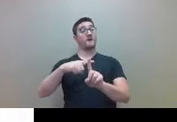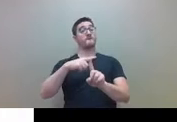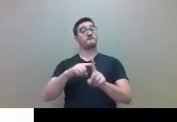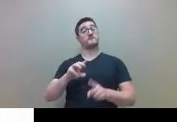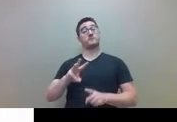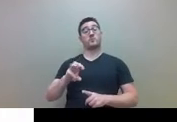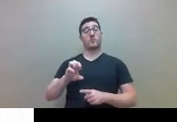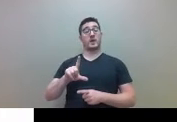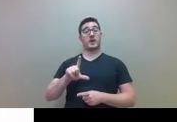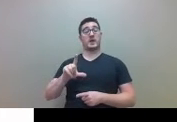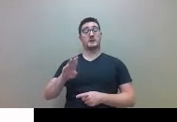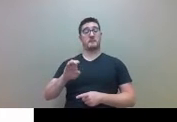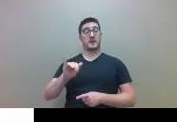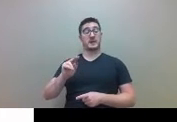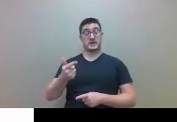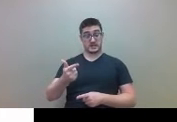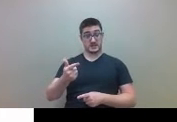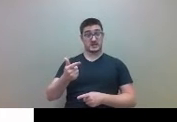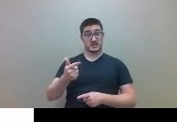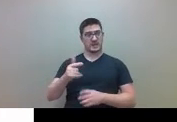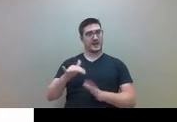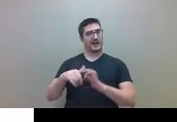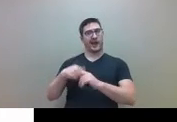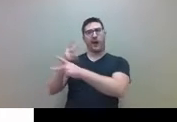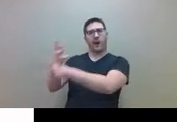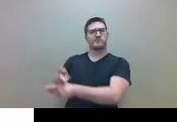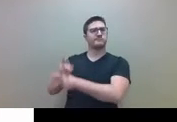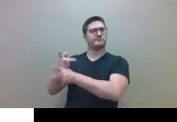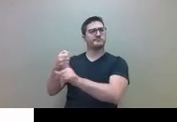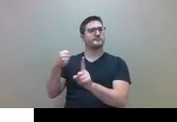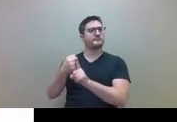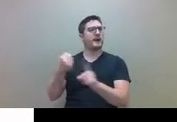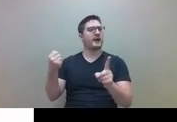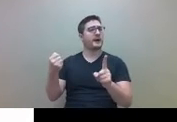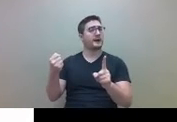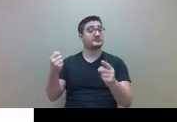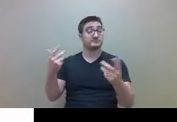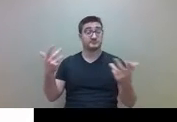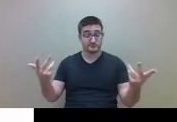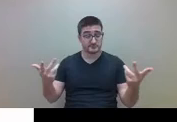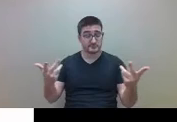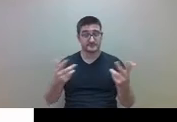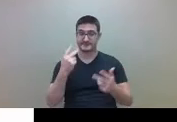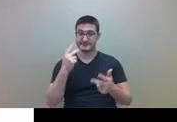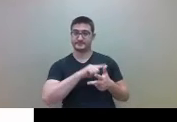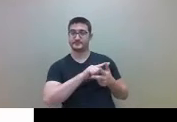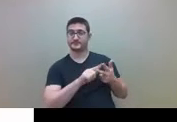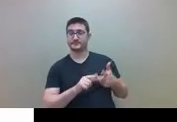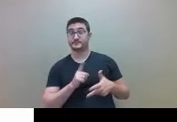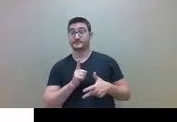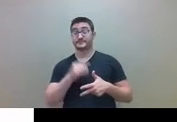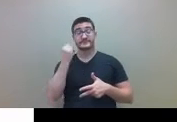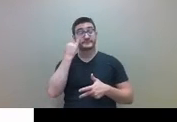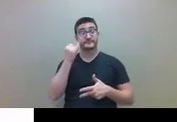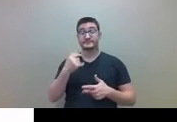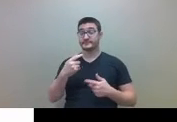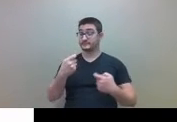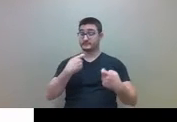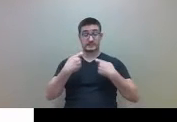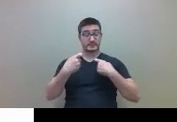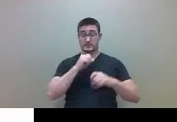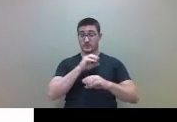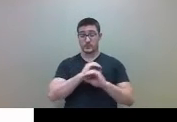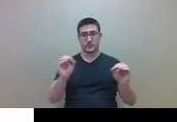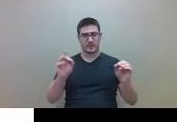you don't manage your wellness, you'll be forced into illness. If an area of that wellness wheel falls out